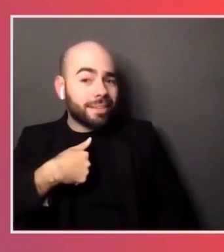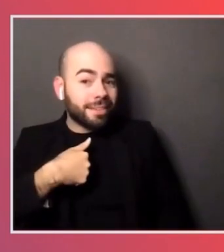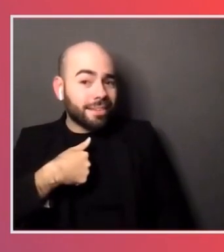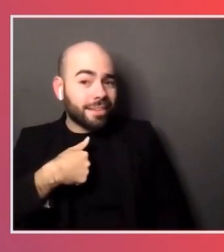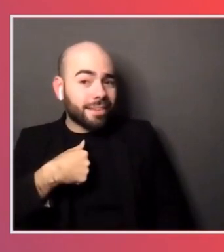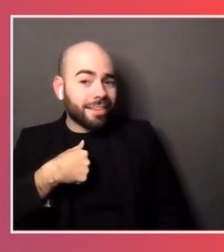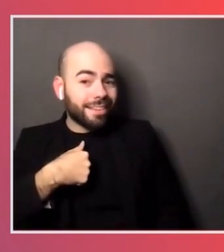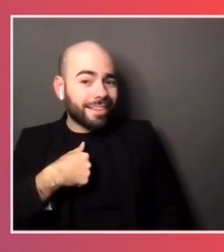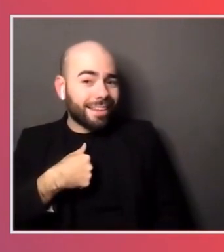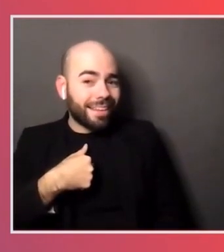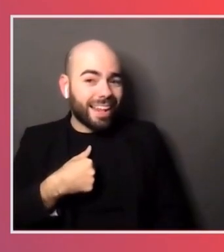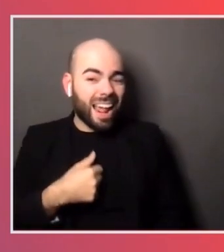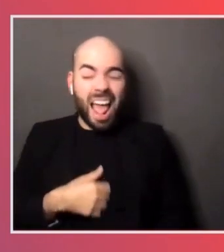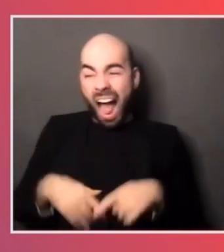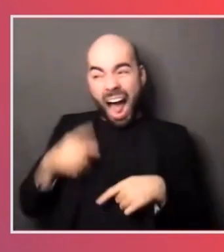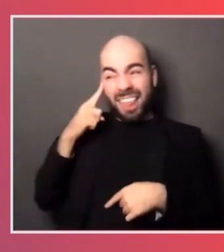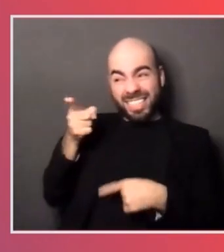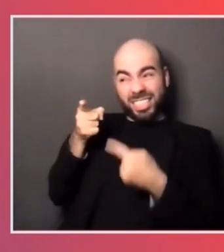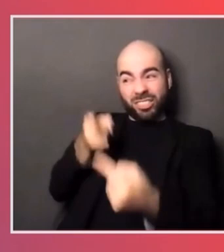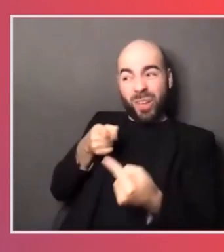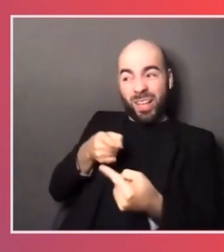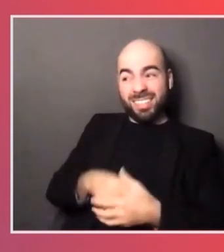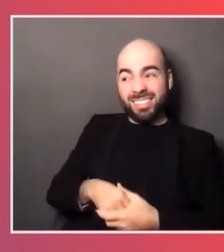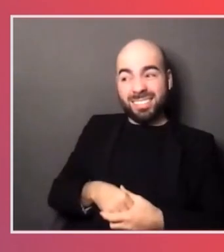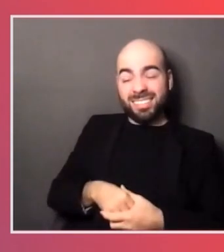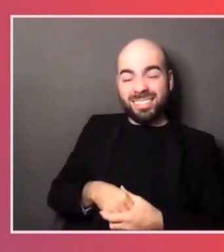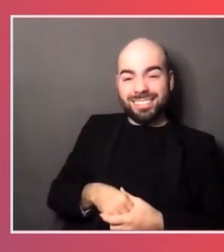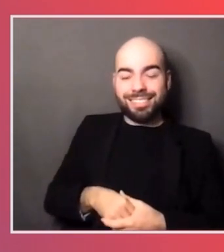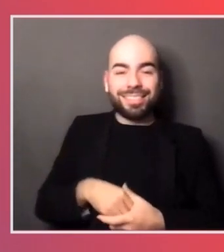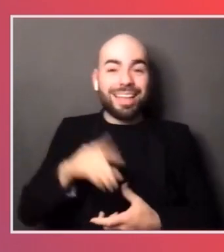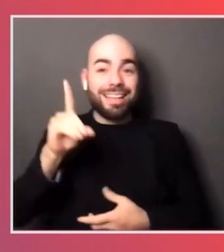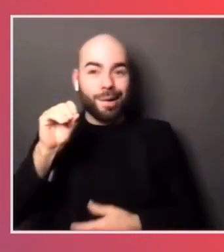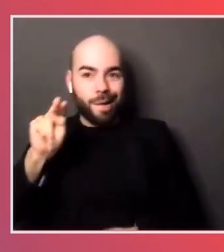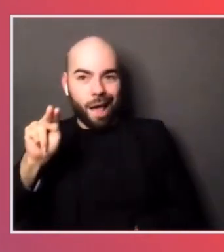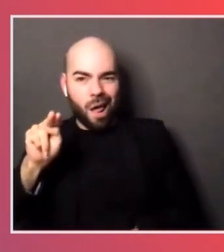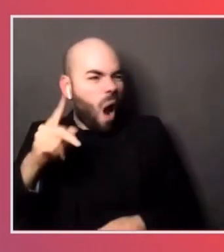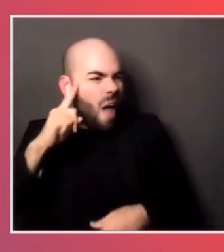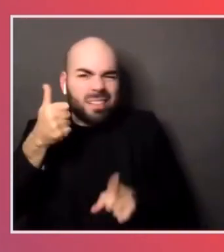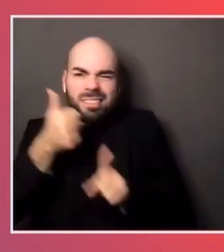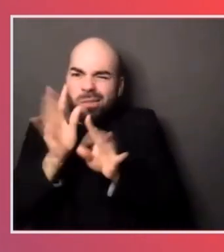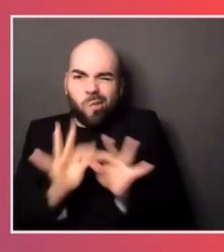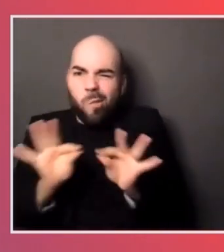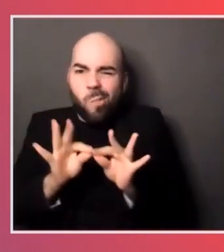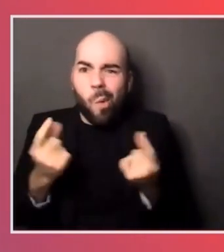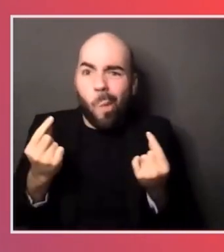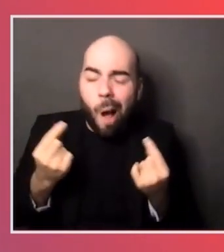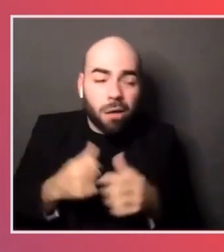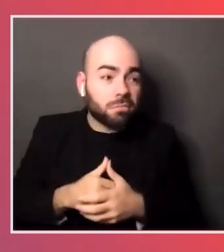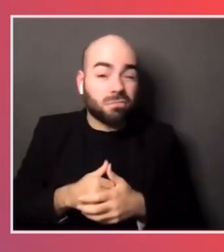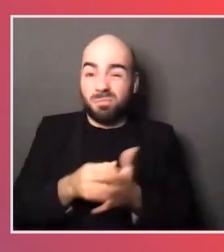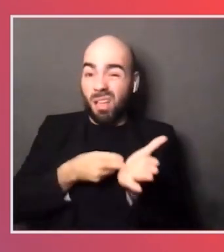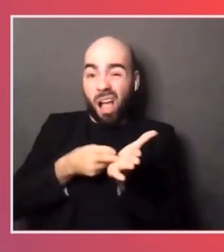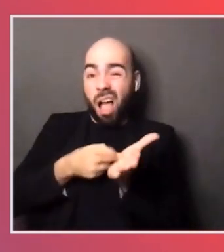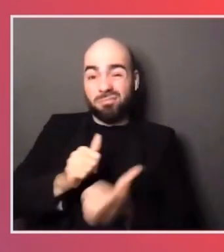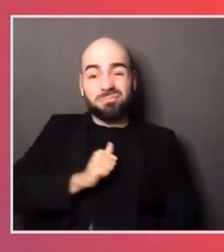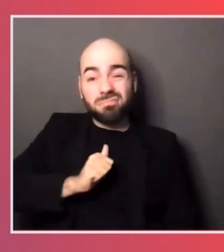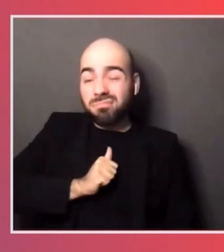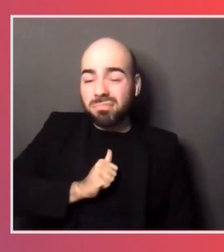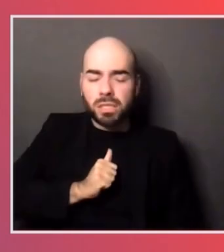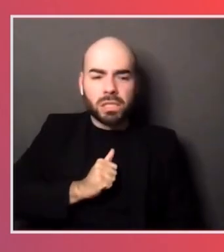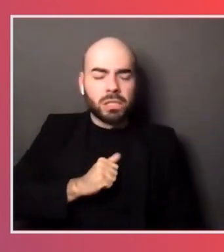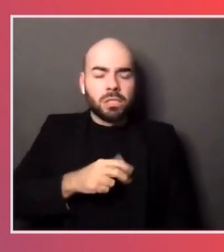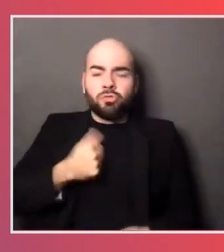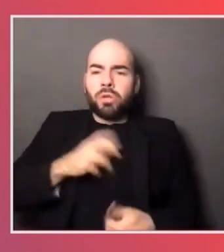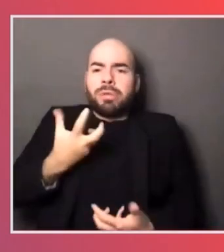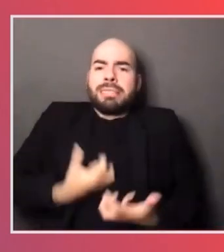I think that's the most important thing. Just kind of being honest with yourself and letting yourself go through the feelings and not trying to shut things out and leaning on your friends.